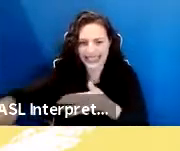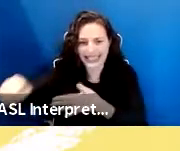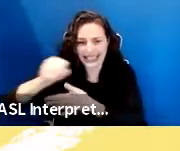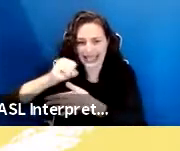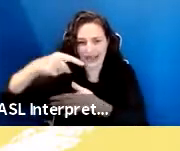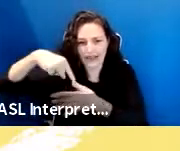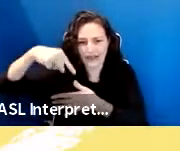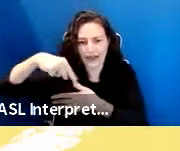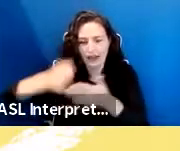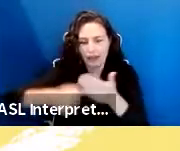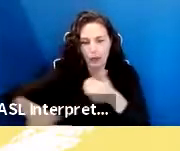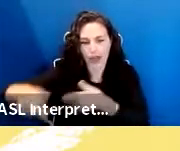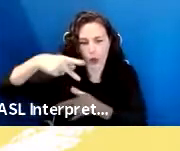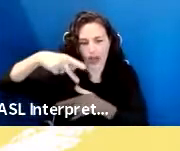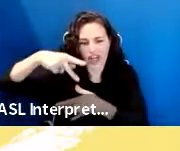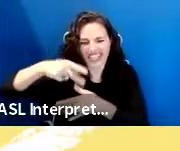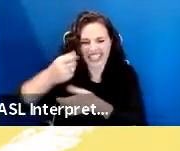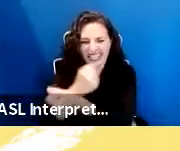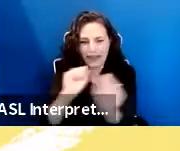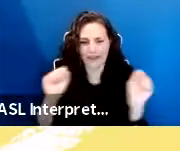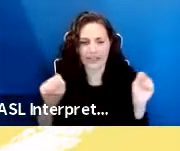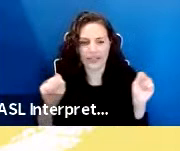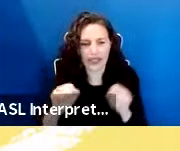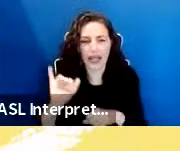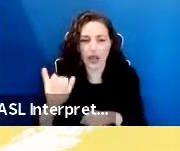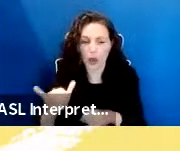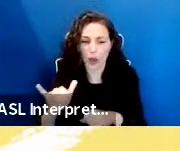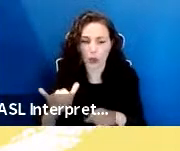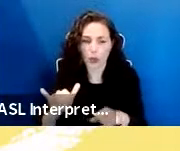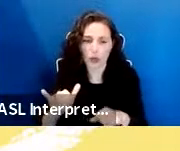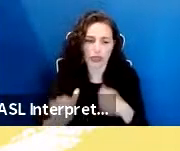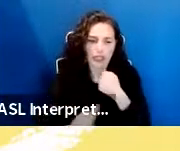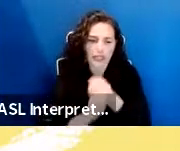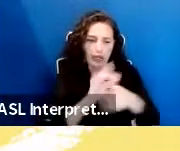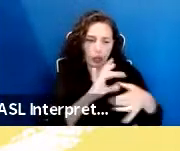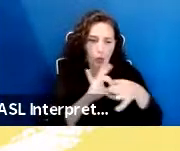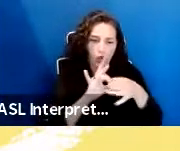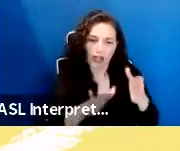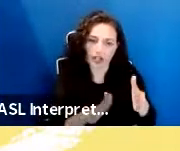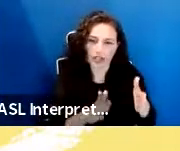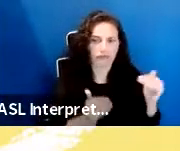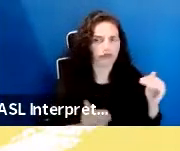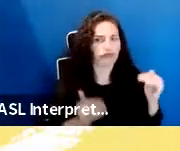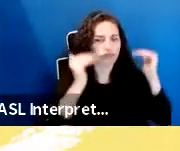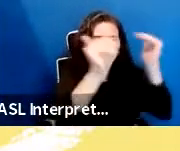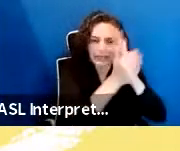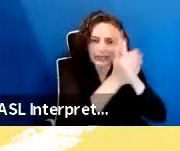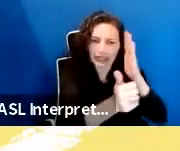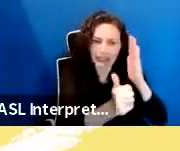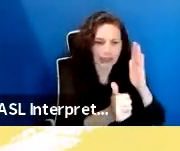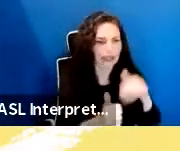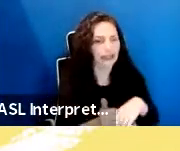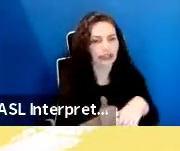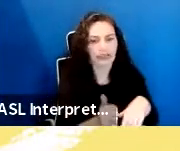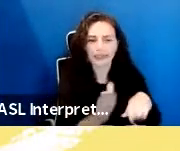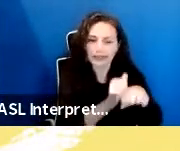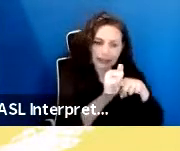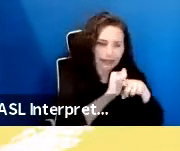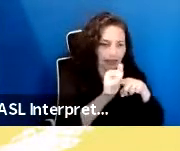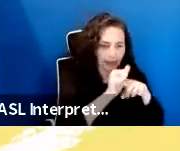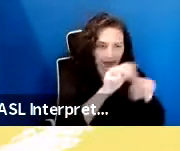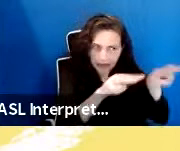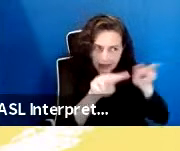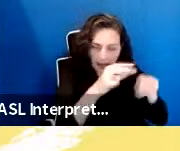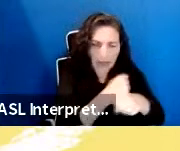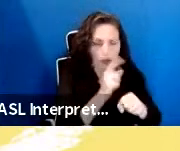trained, highly skilled, and they are there to ensure the protection of everyone on set. So just so you know, the stunt